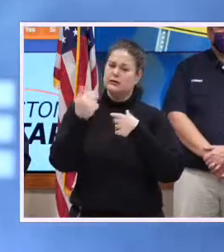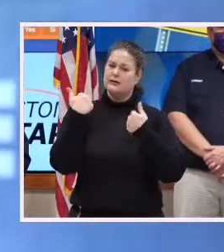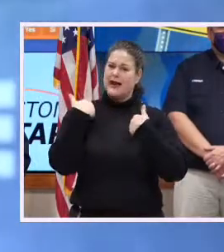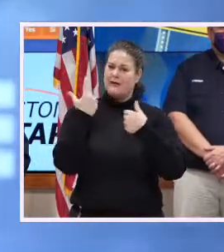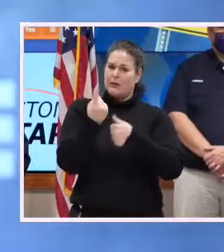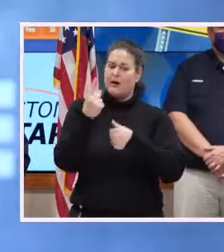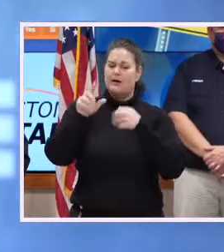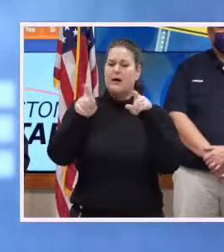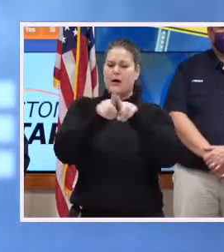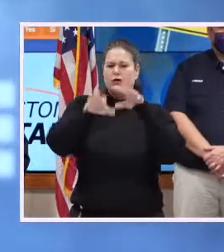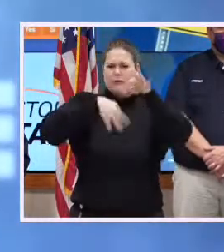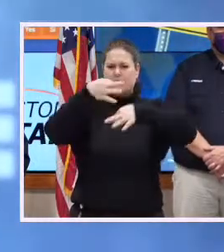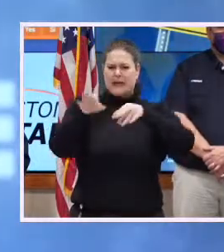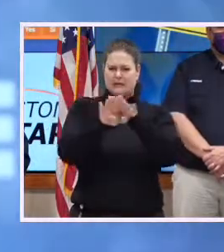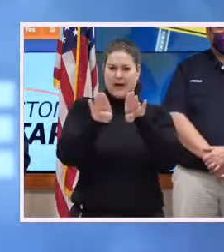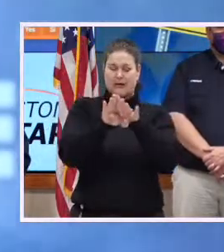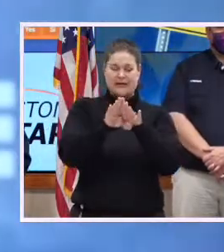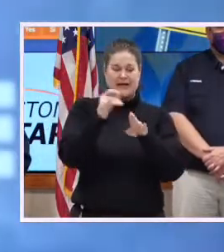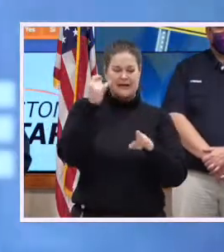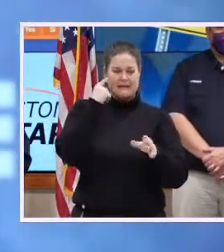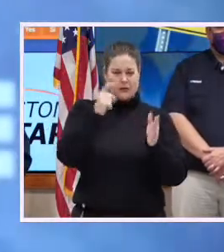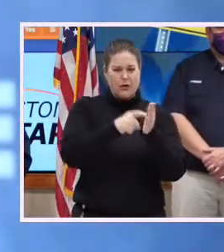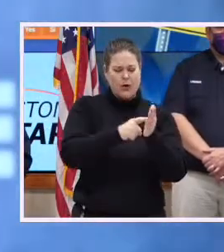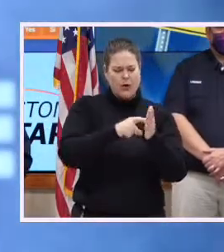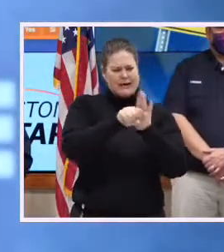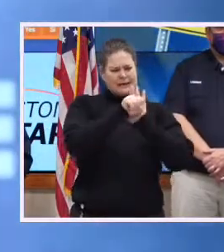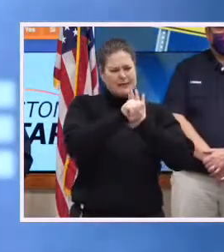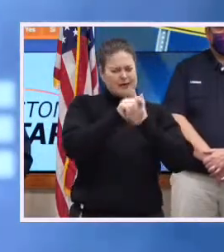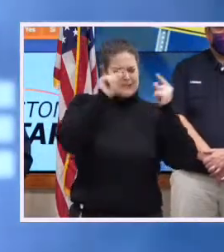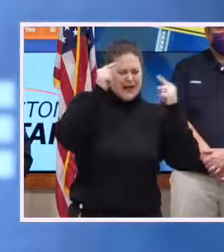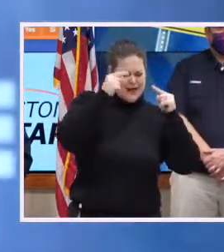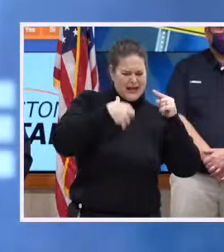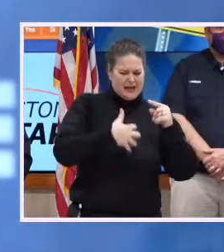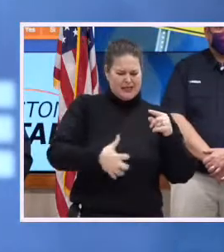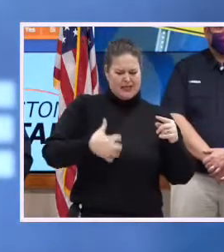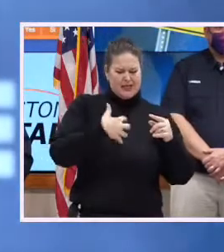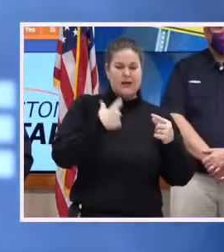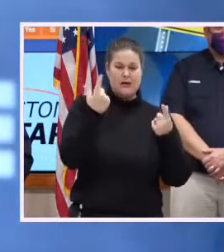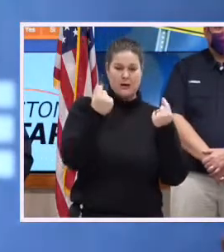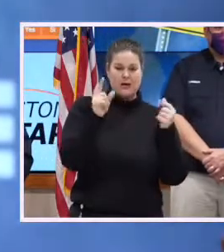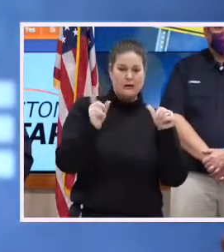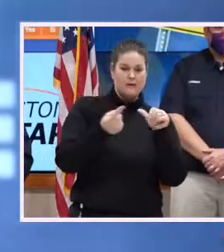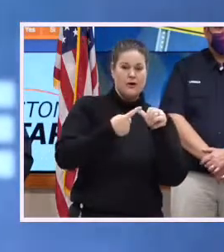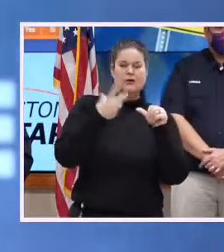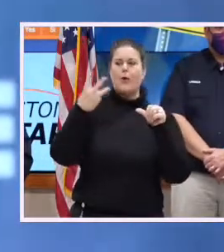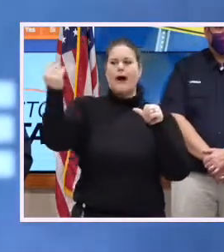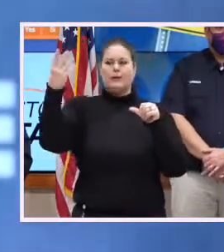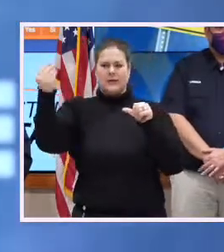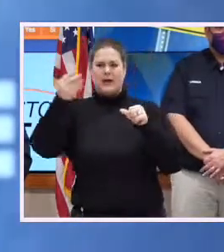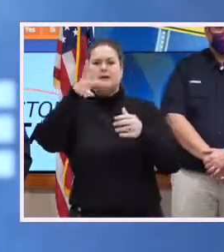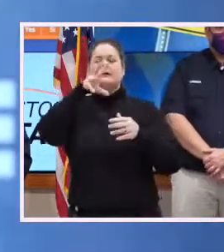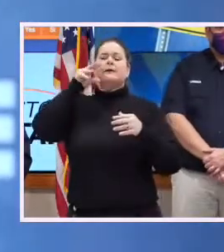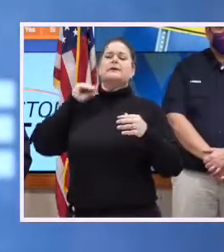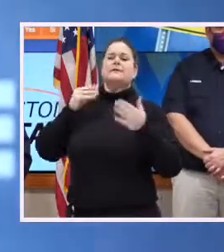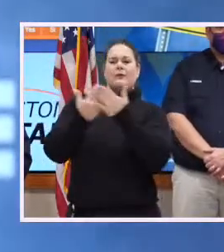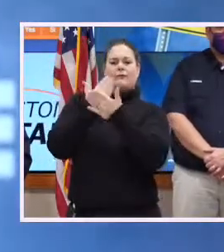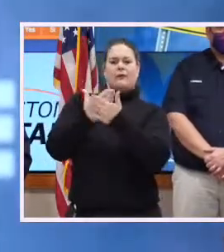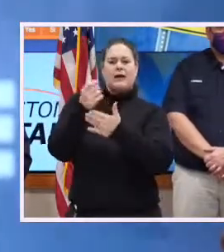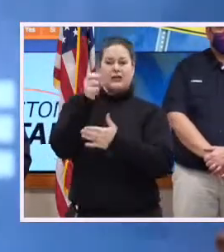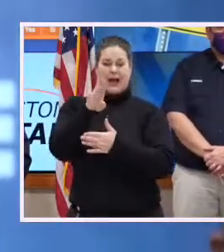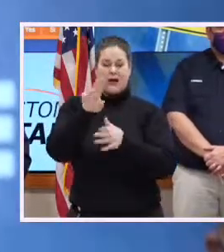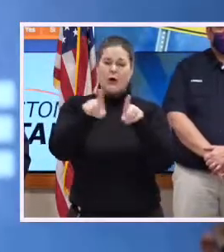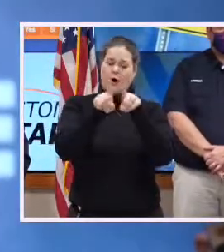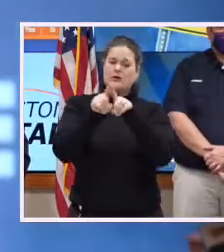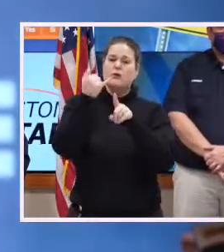get outside to fresh air and then seek care at your nearest emergency center or call 911. Thank you,